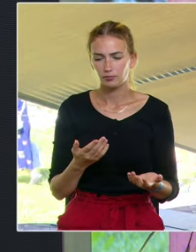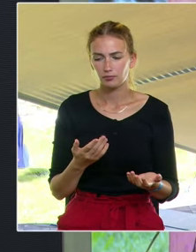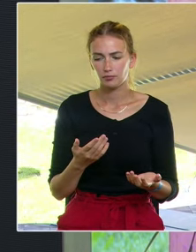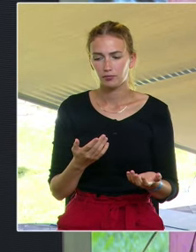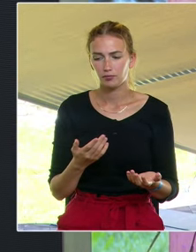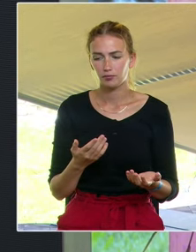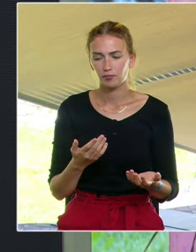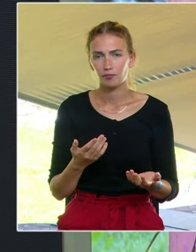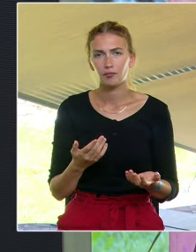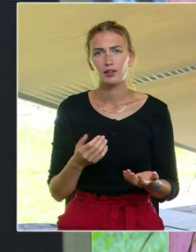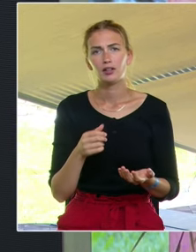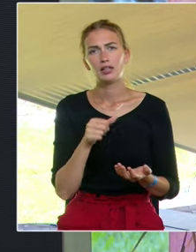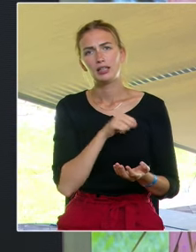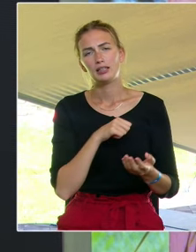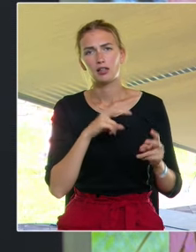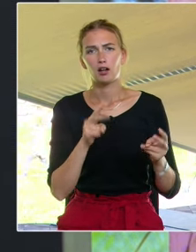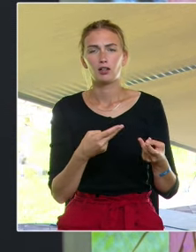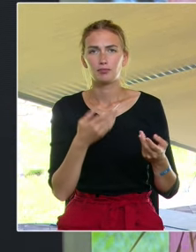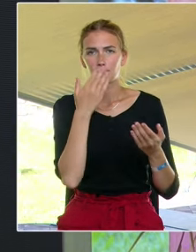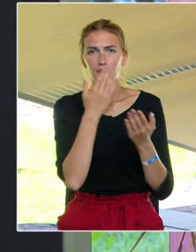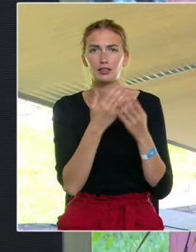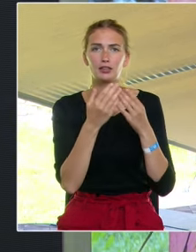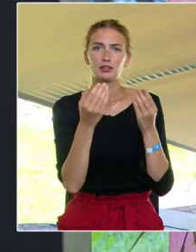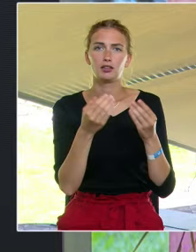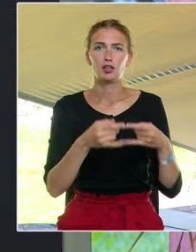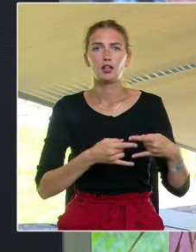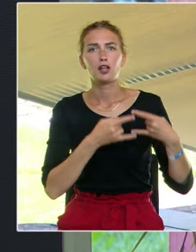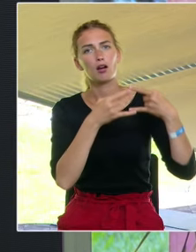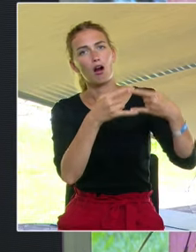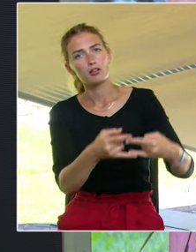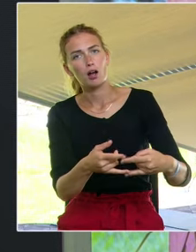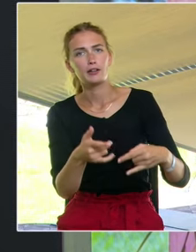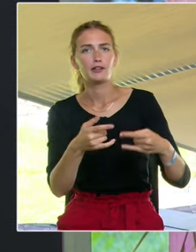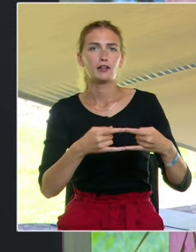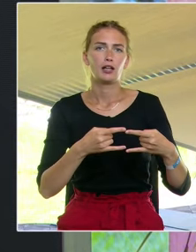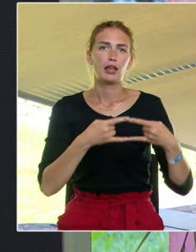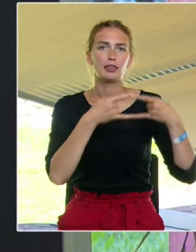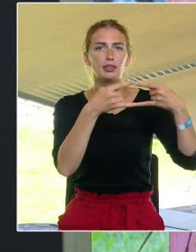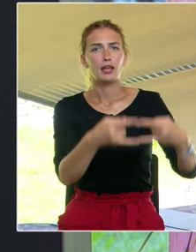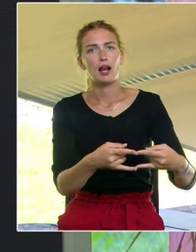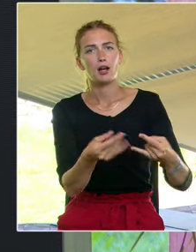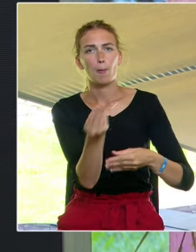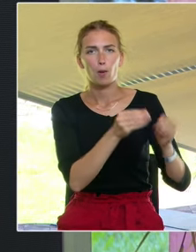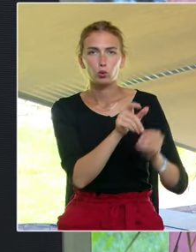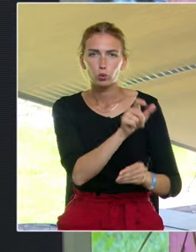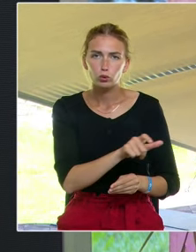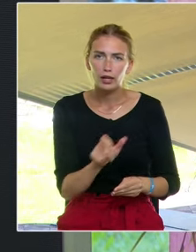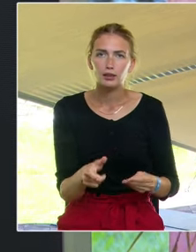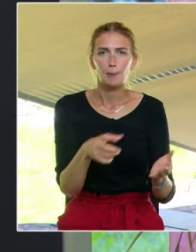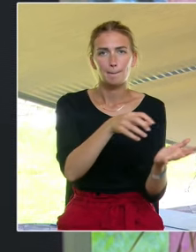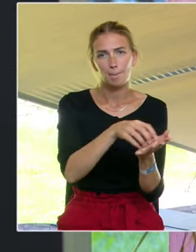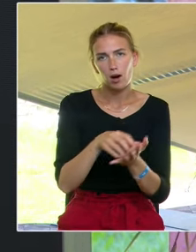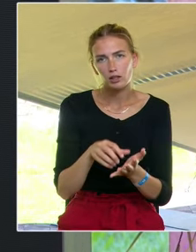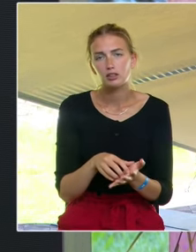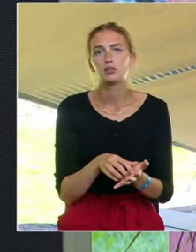So in many ways, you also work with public broadcasters, for example, which are considered to be the salt of the earth of